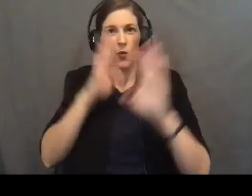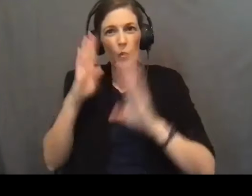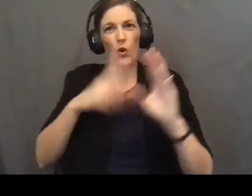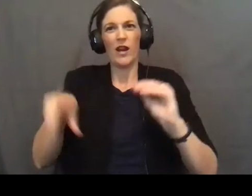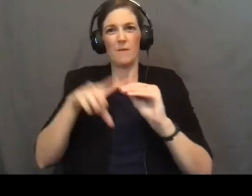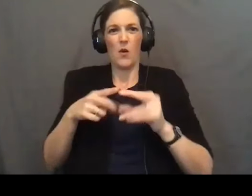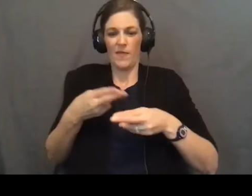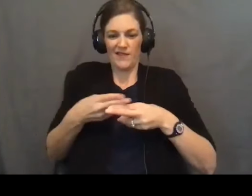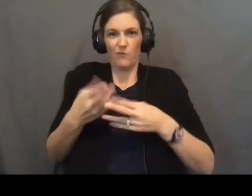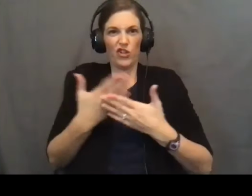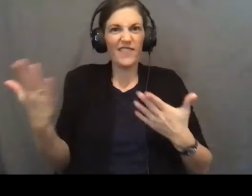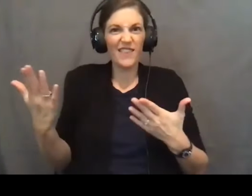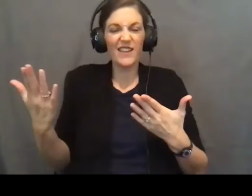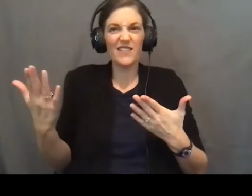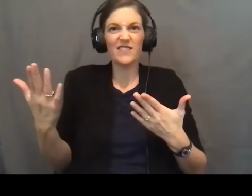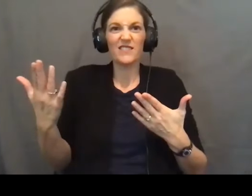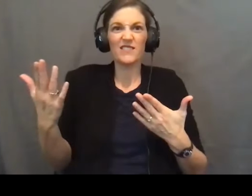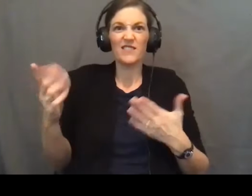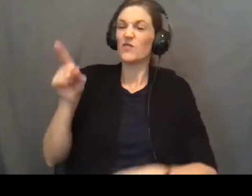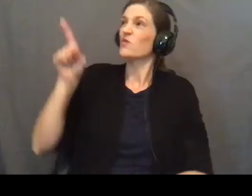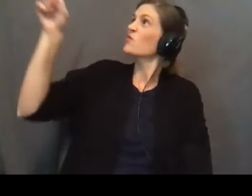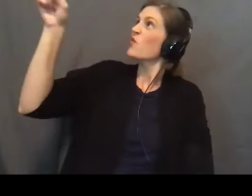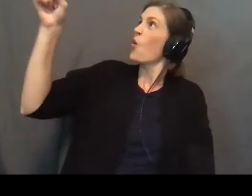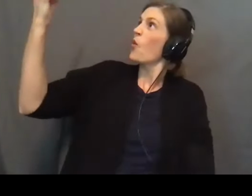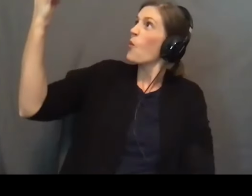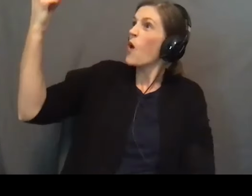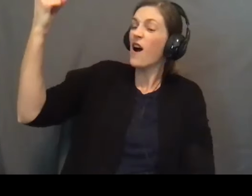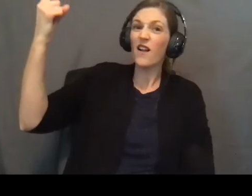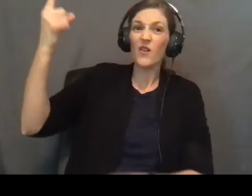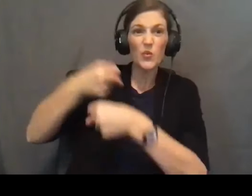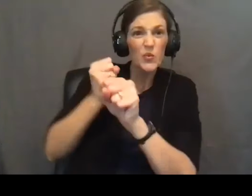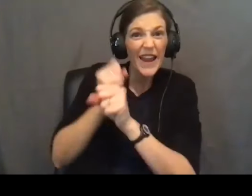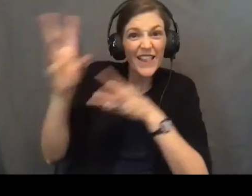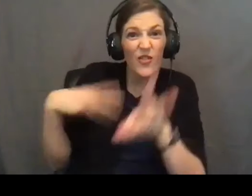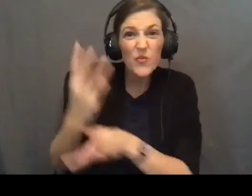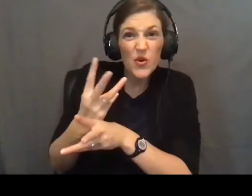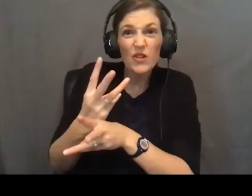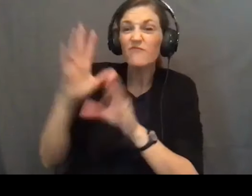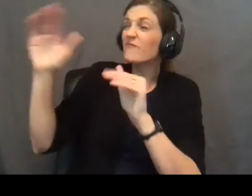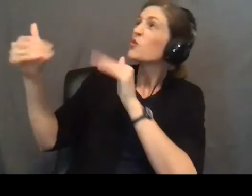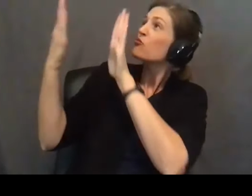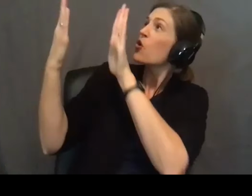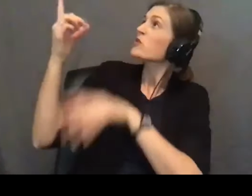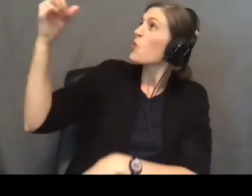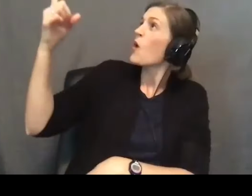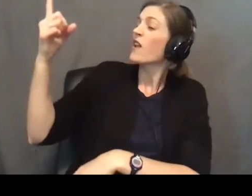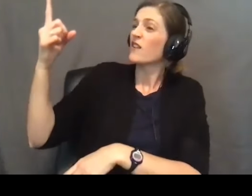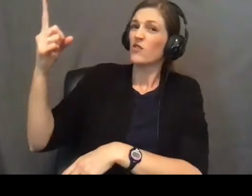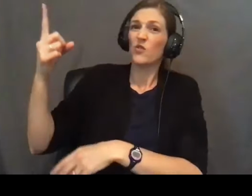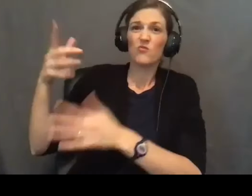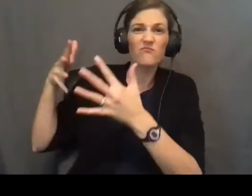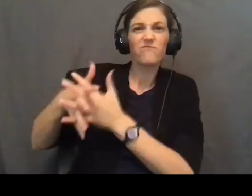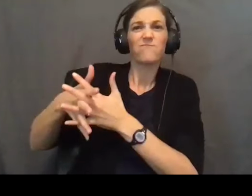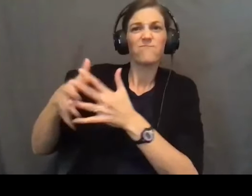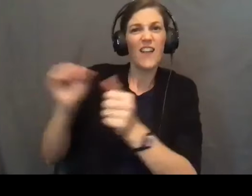temporal things in the world. You go to the one who created this world. You go to the one who anchors everything